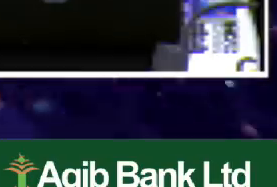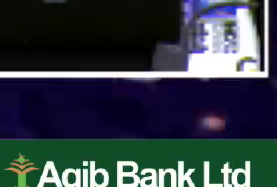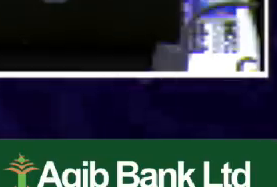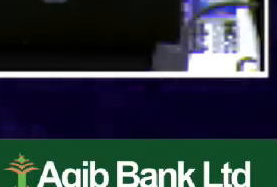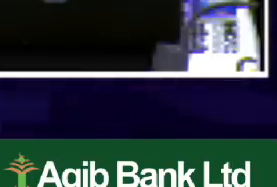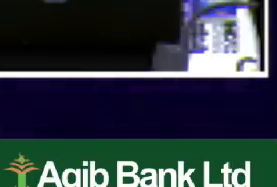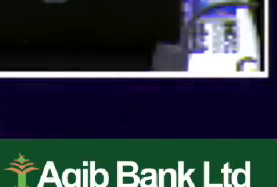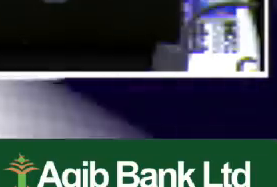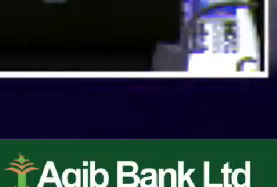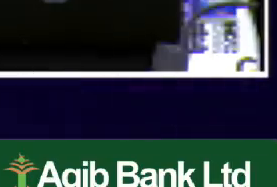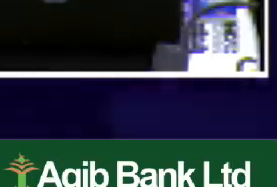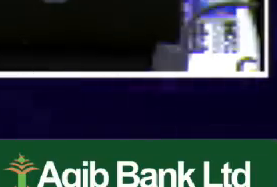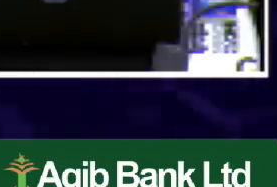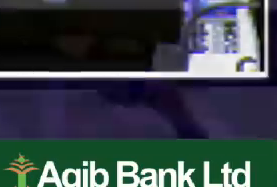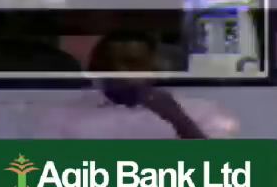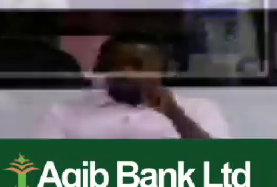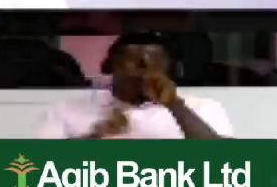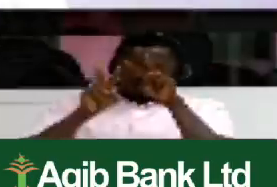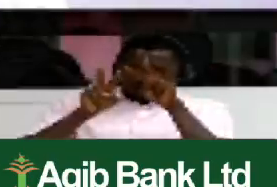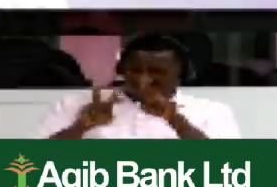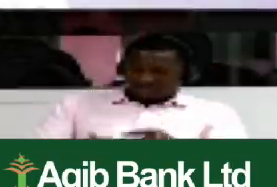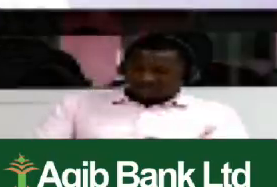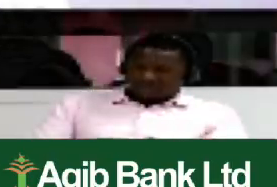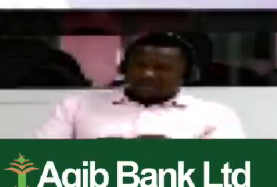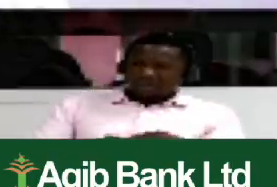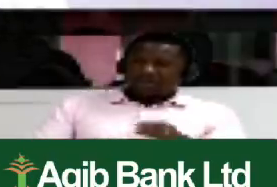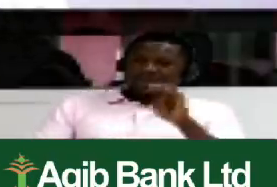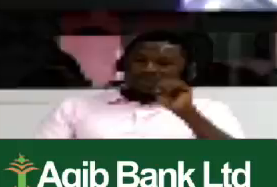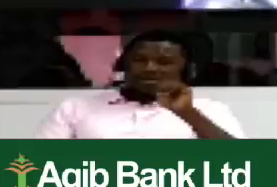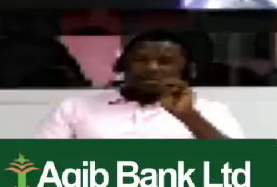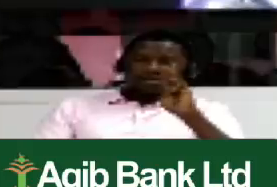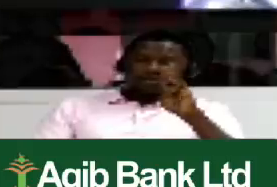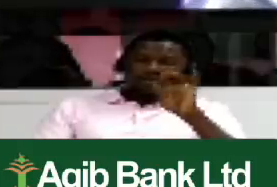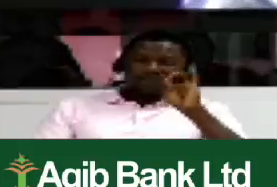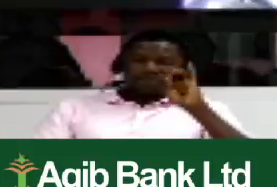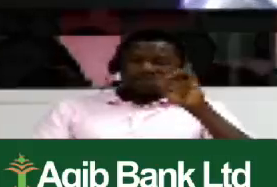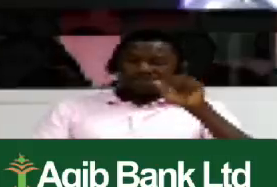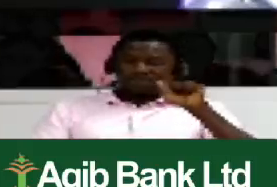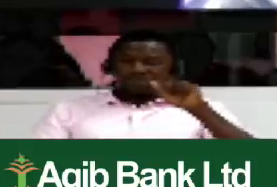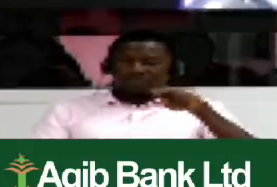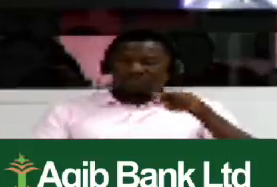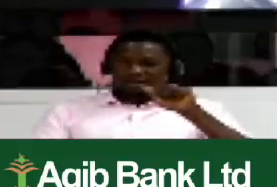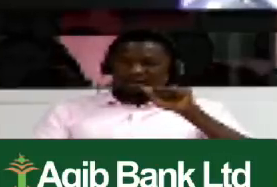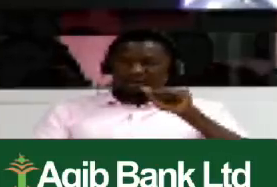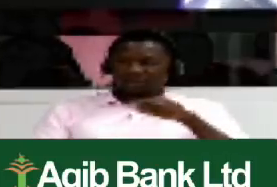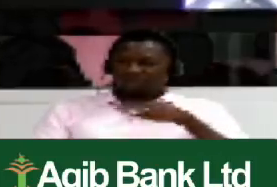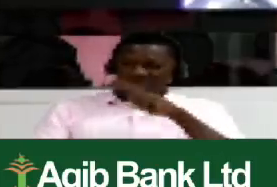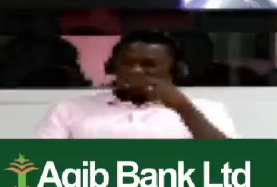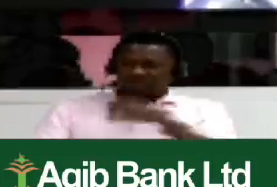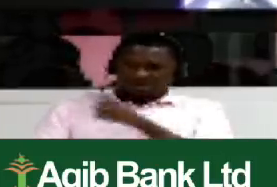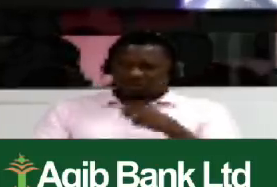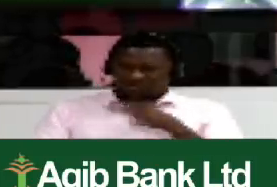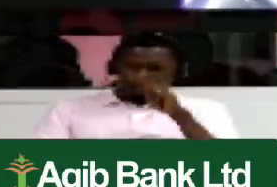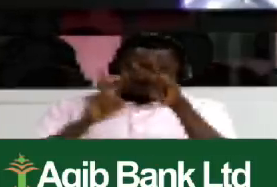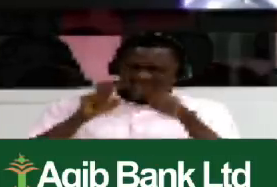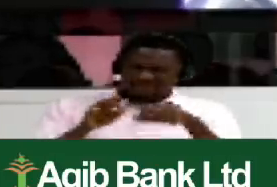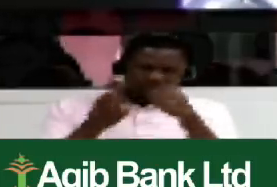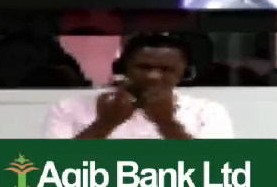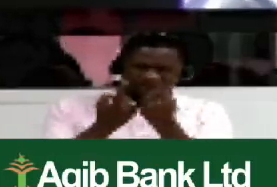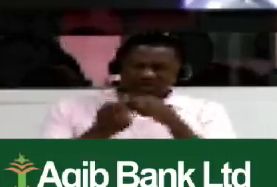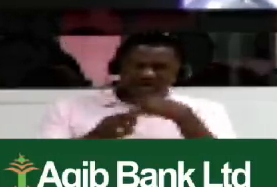when they looked at Ibrahim, they could observe any they could observe anything in terms of his